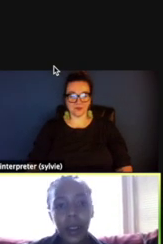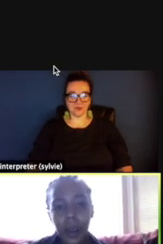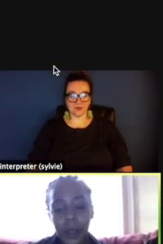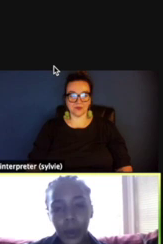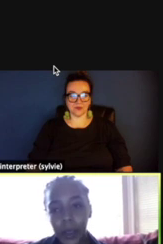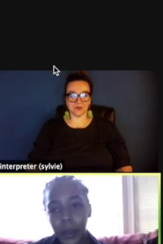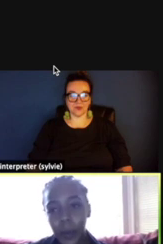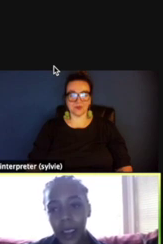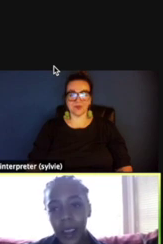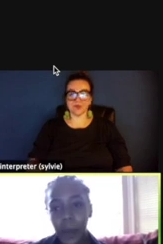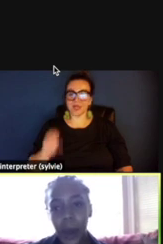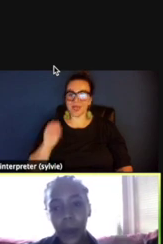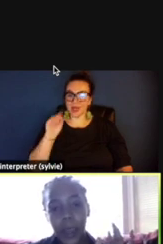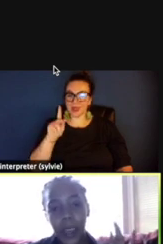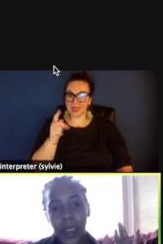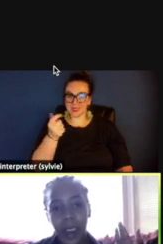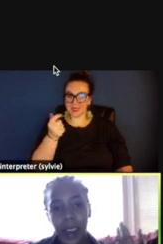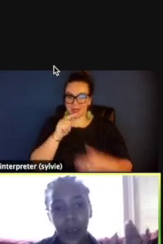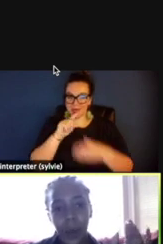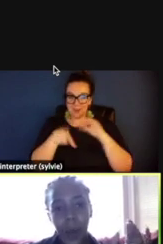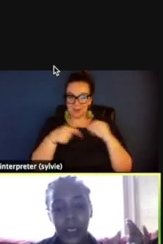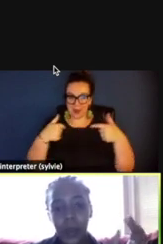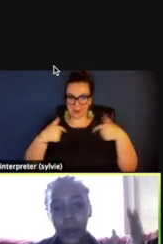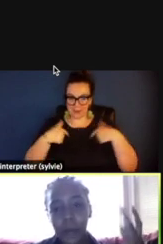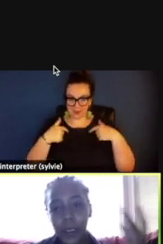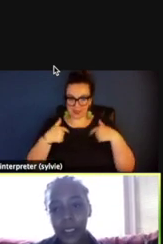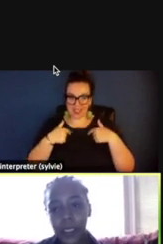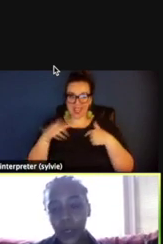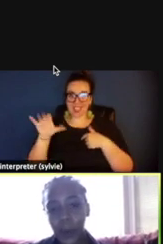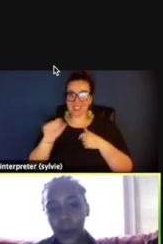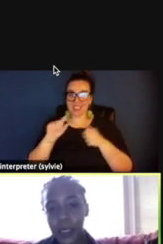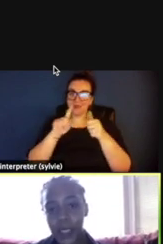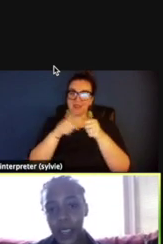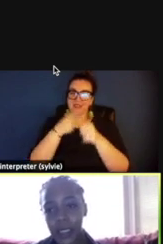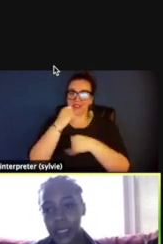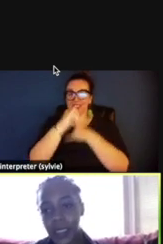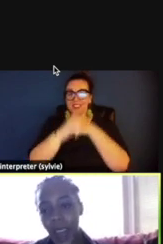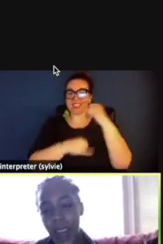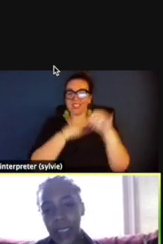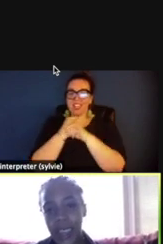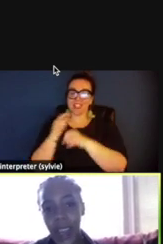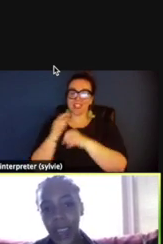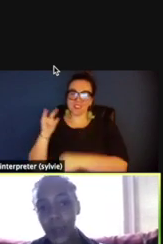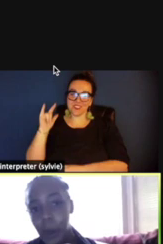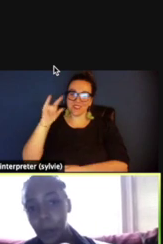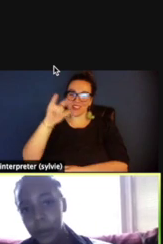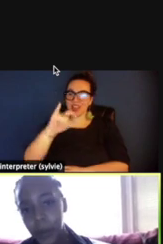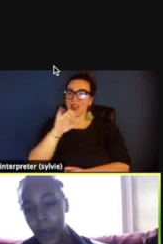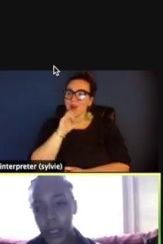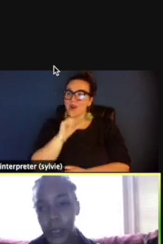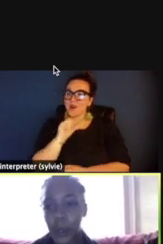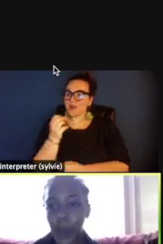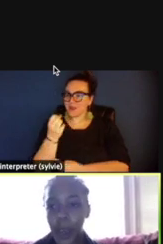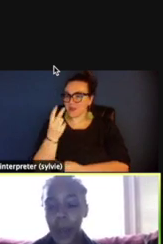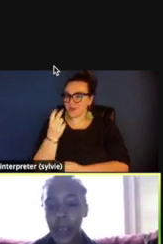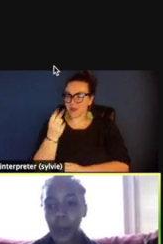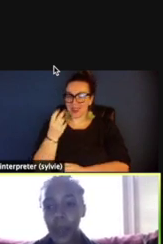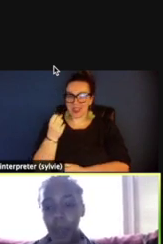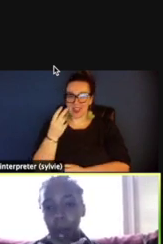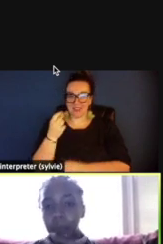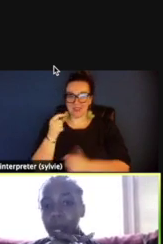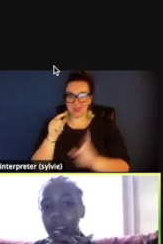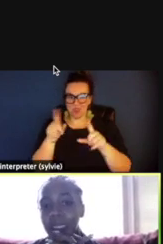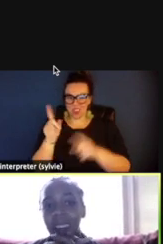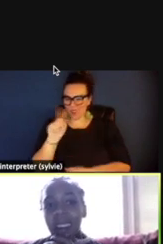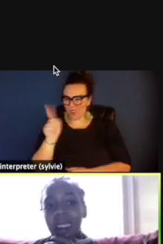All right. Oops. All right. So a little bit about me. I took my first trip overseas at the age of 12 to a basketball